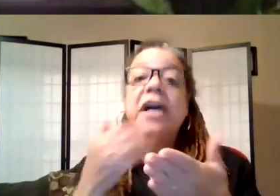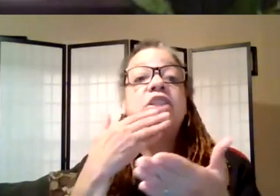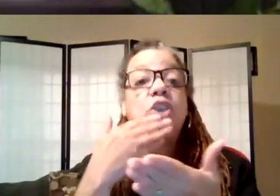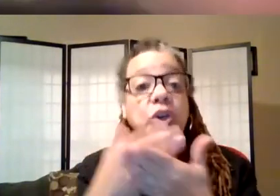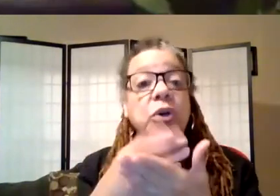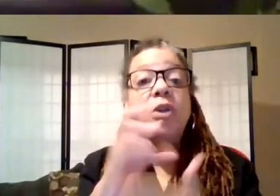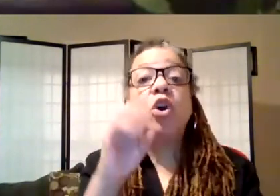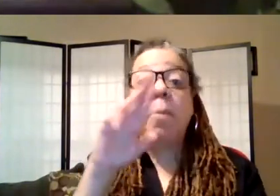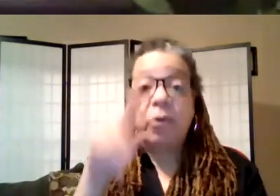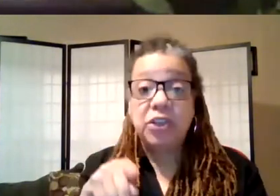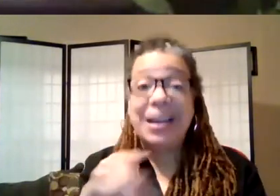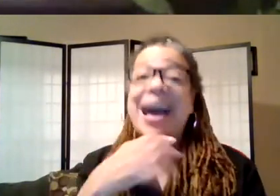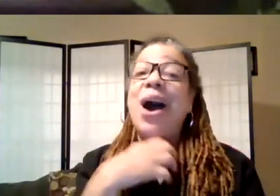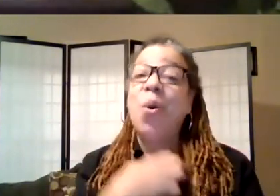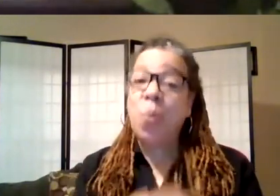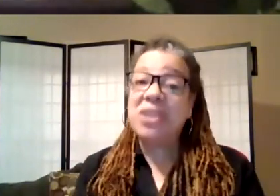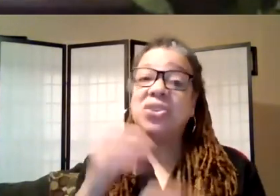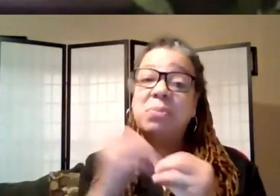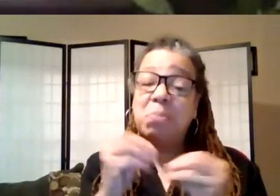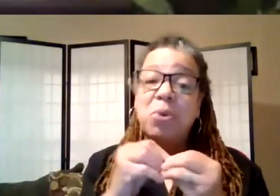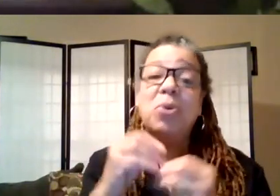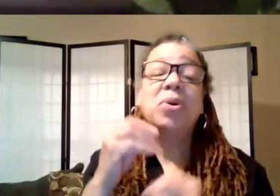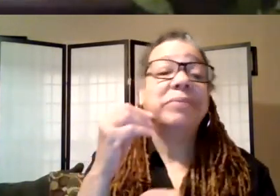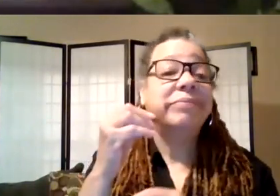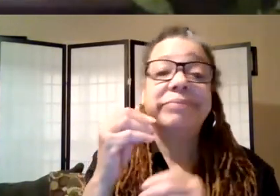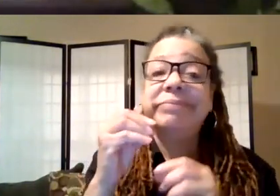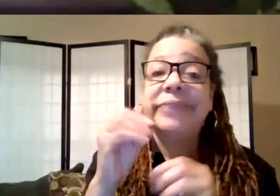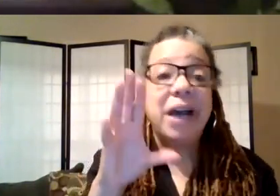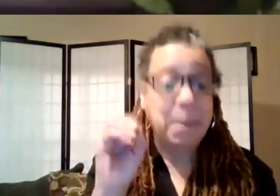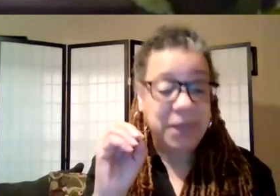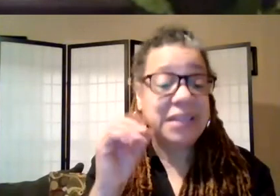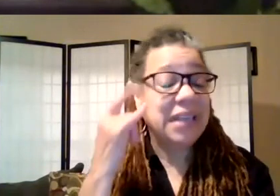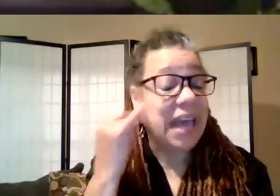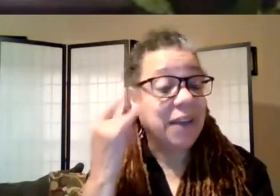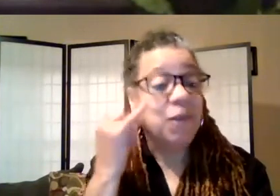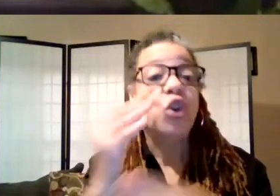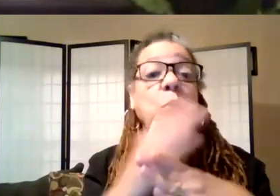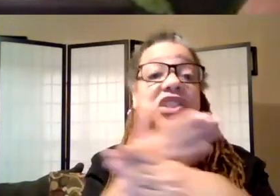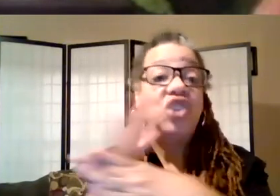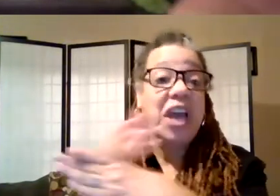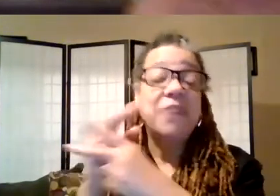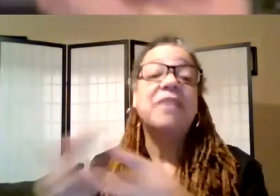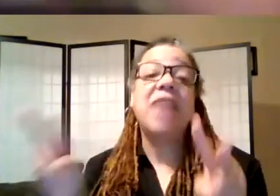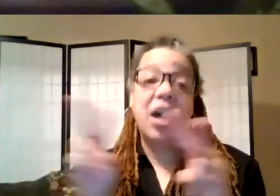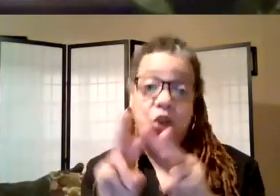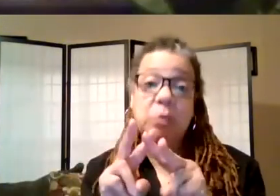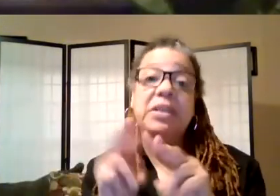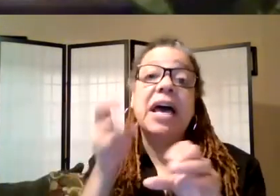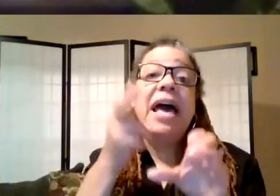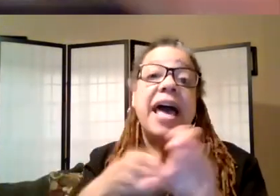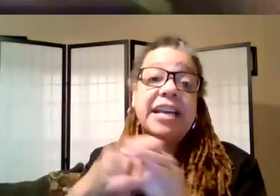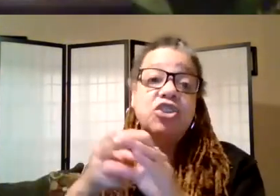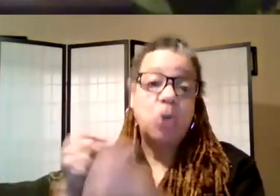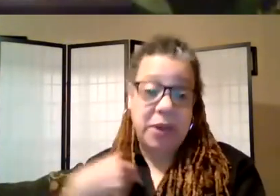which I wish more corporations in California would share these values and come on board with combating